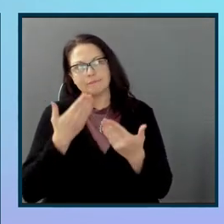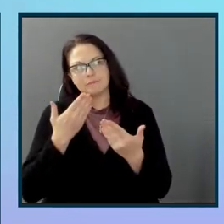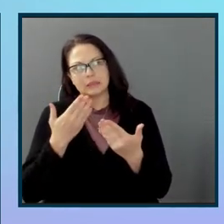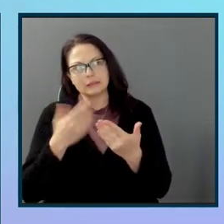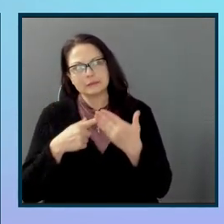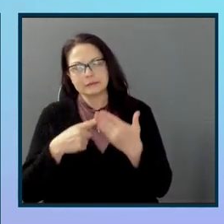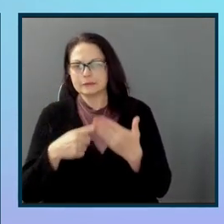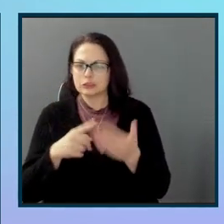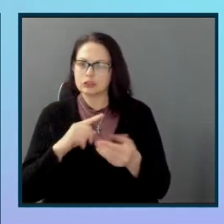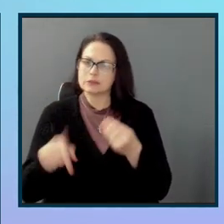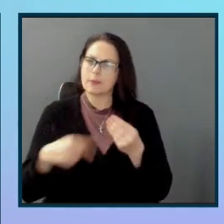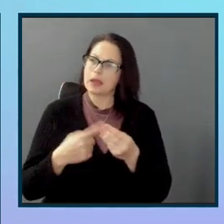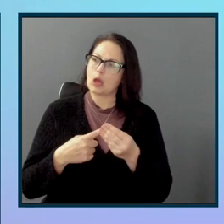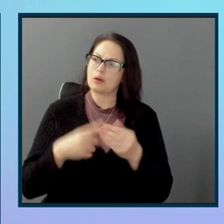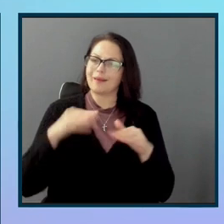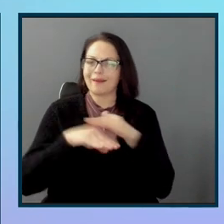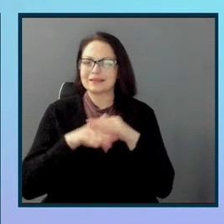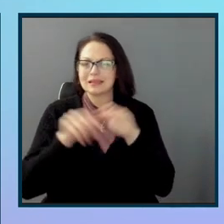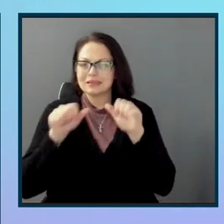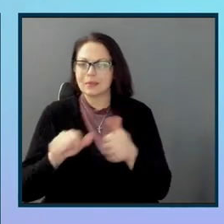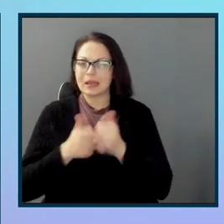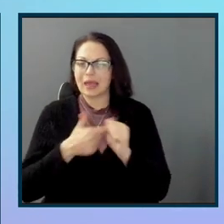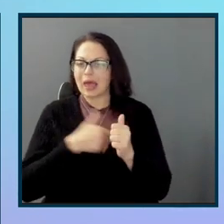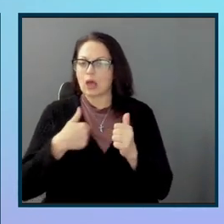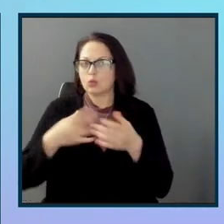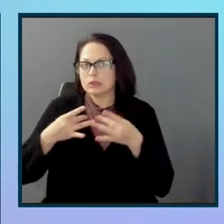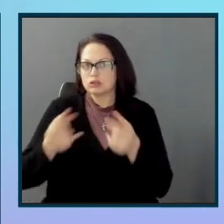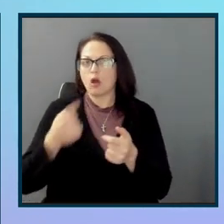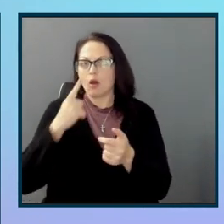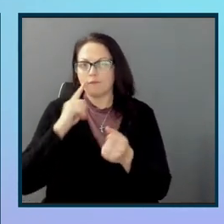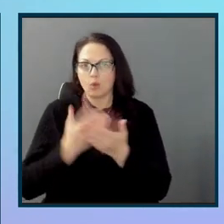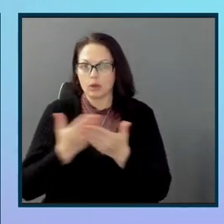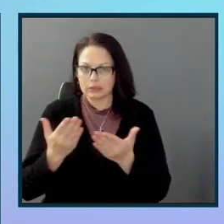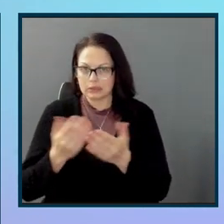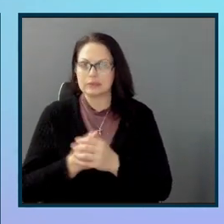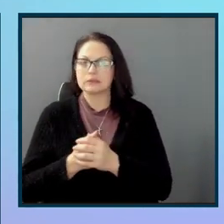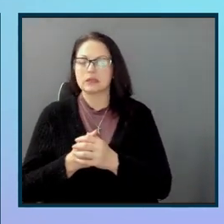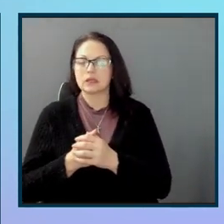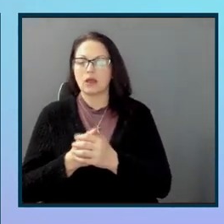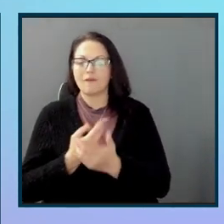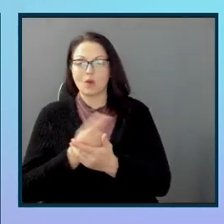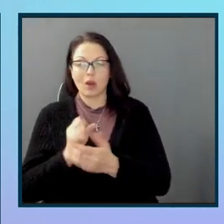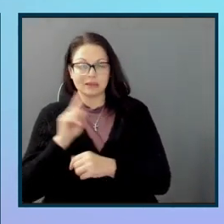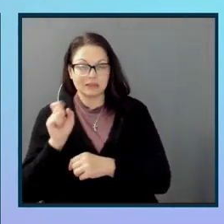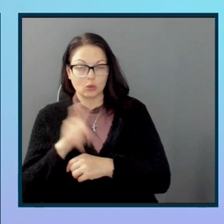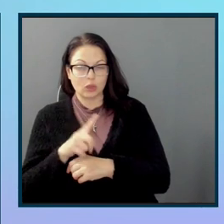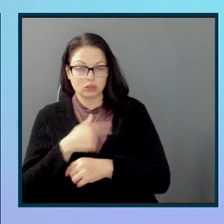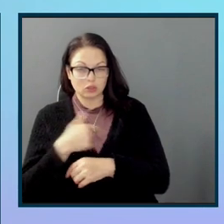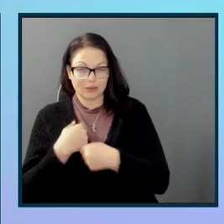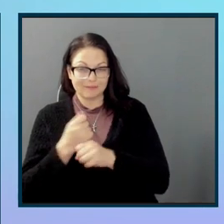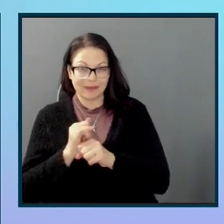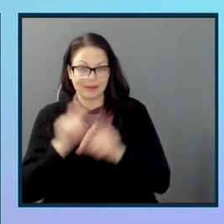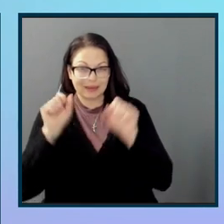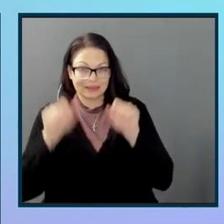accessibility. How do we solve for things? For us, the question is never, do we make it accessible, but more how?